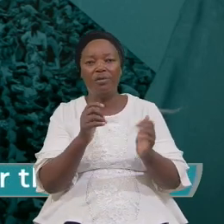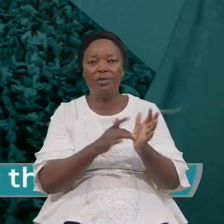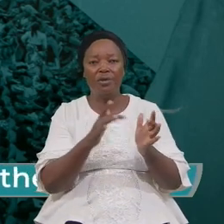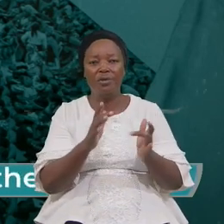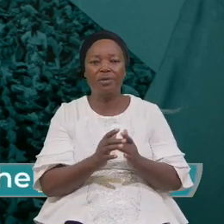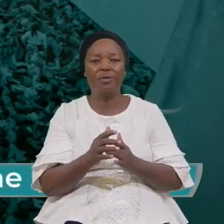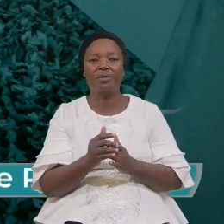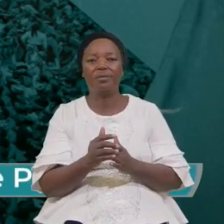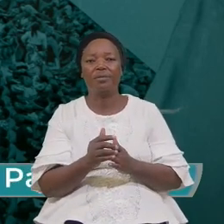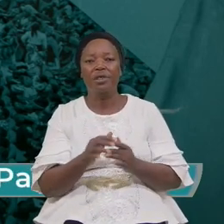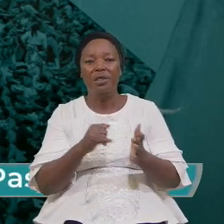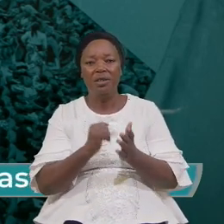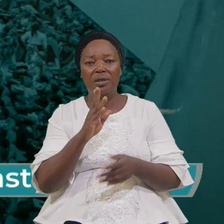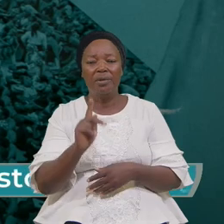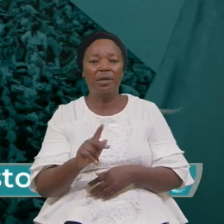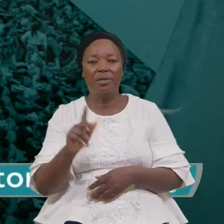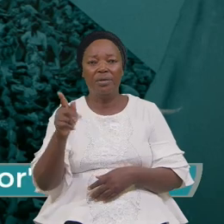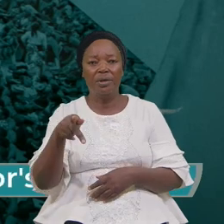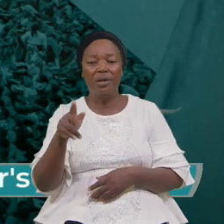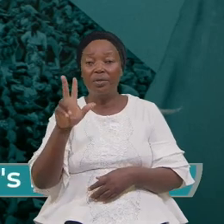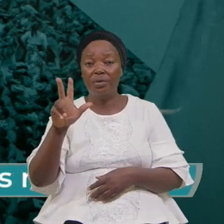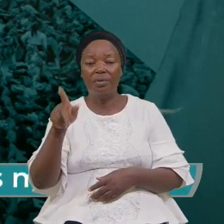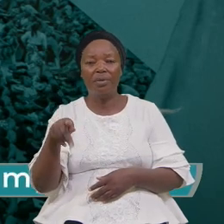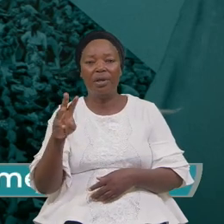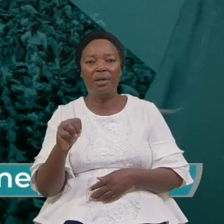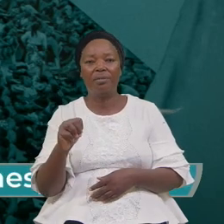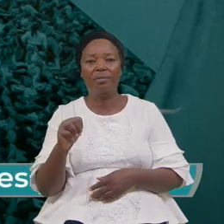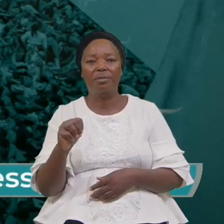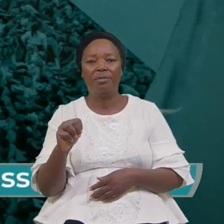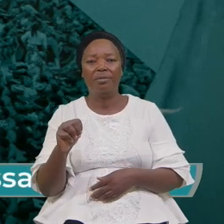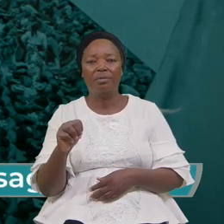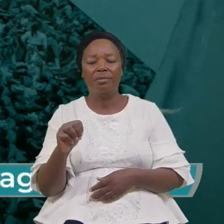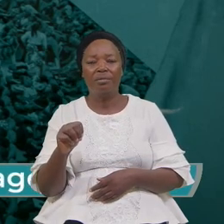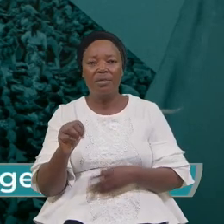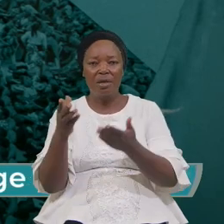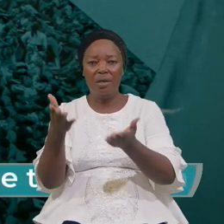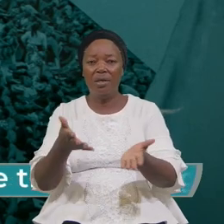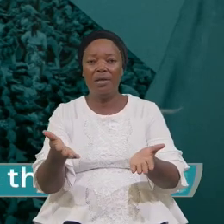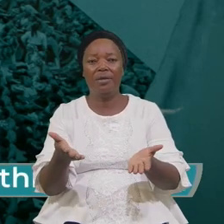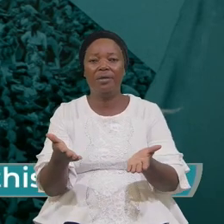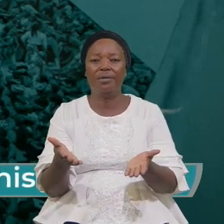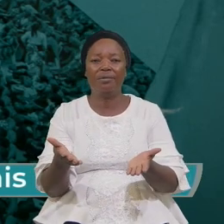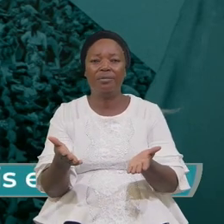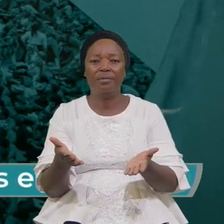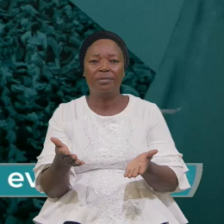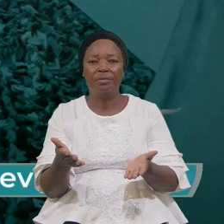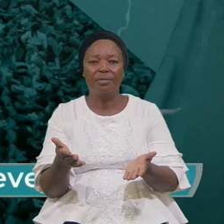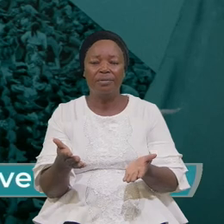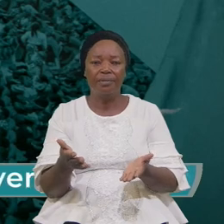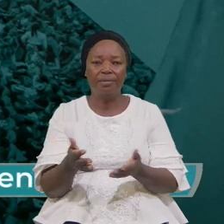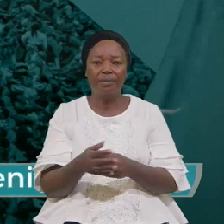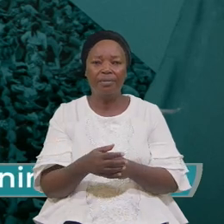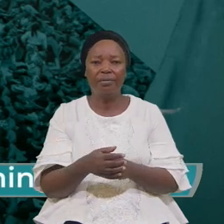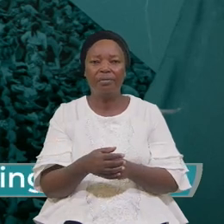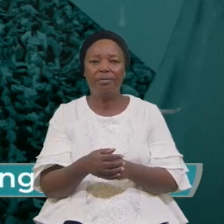It's by 3 p.m. in the hall towards your right hand side,